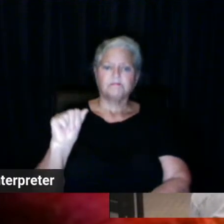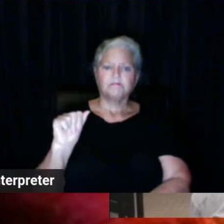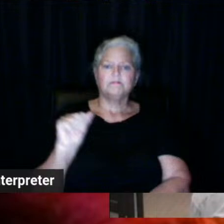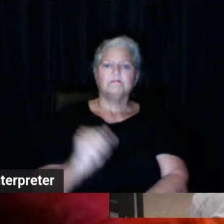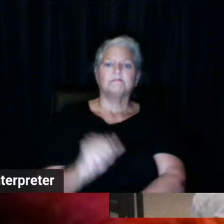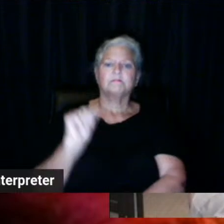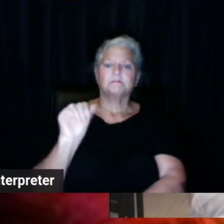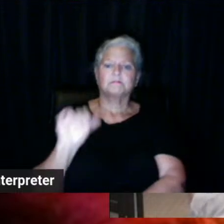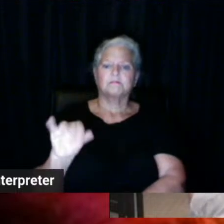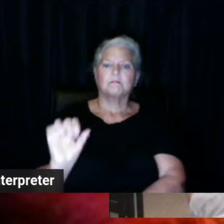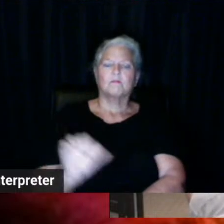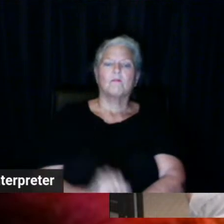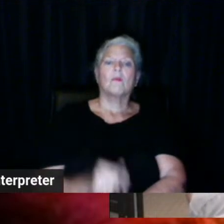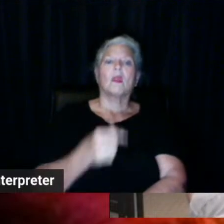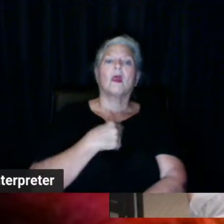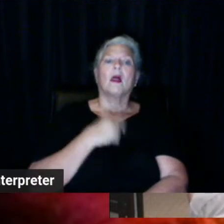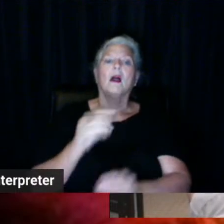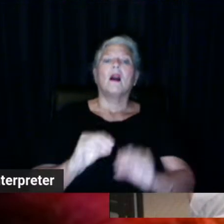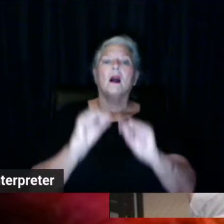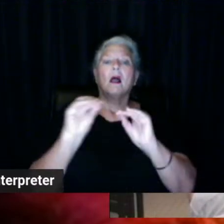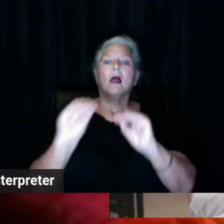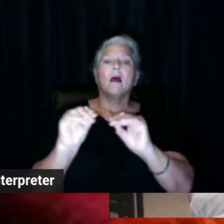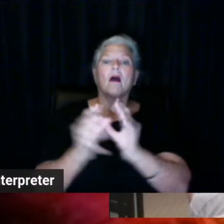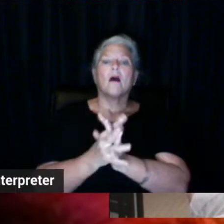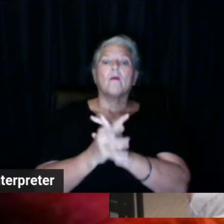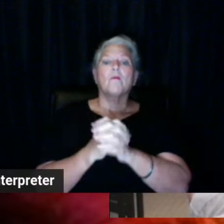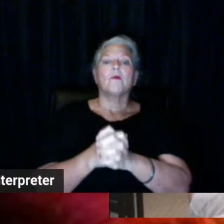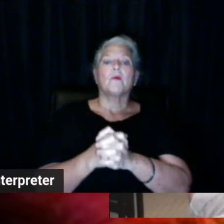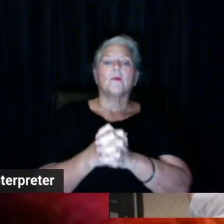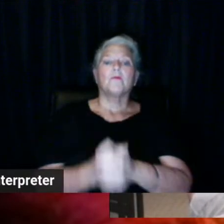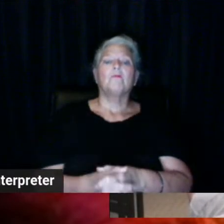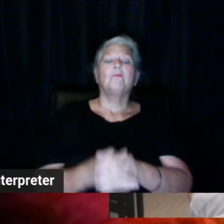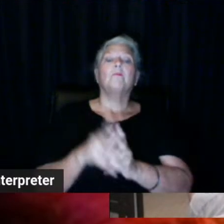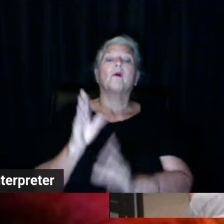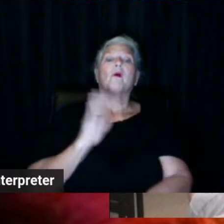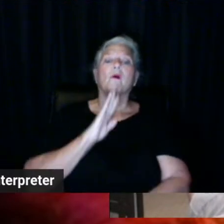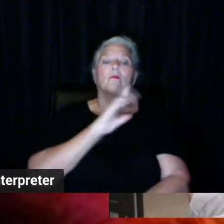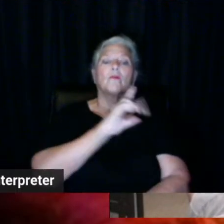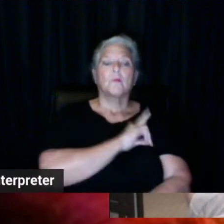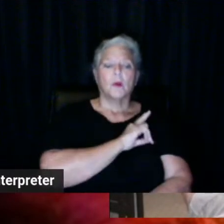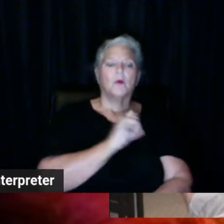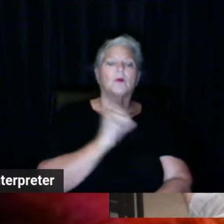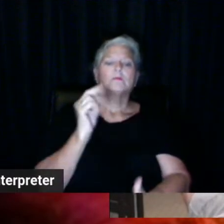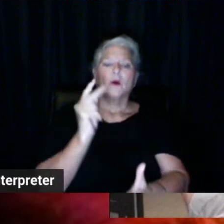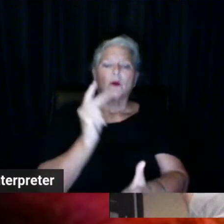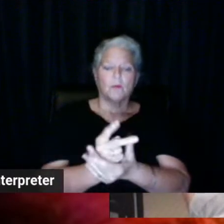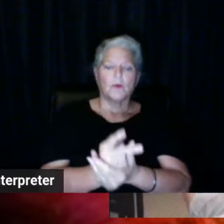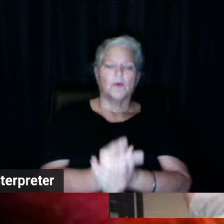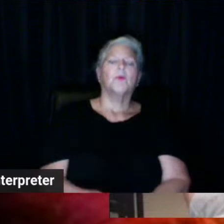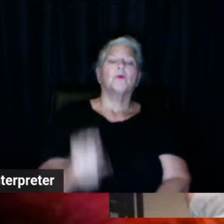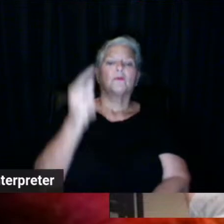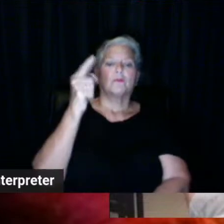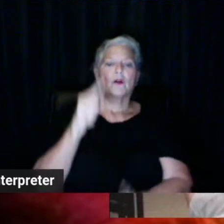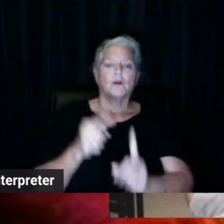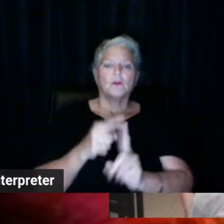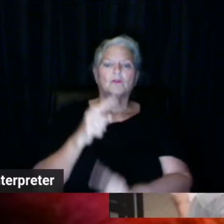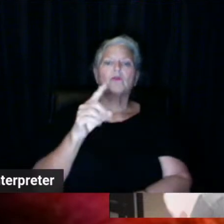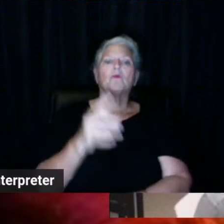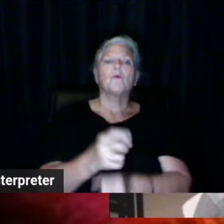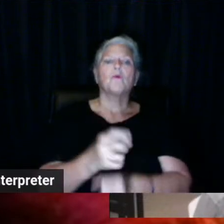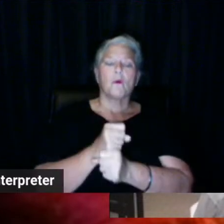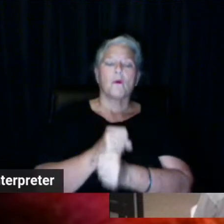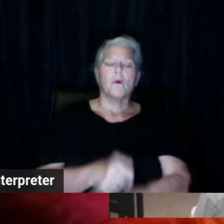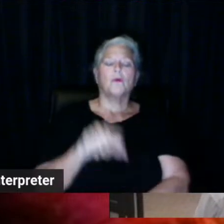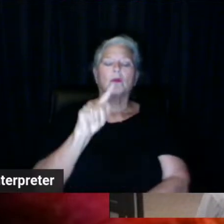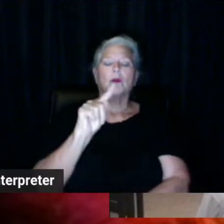that the board approve the request for entertainment permit from the Revere and Son Heritage Trust to hold the Toe Jam Puppet Band event on the lawn